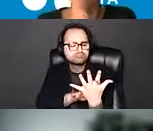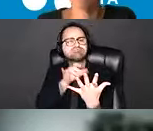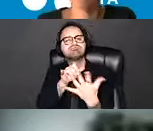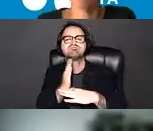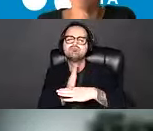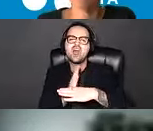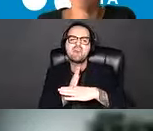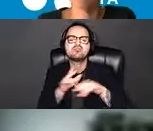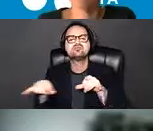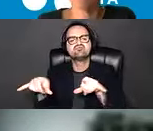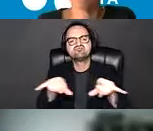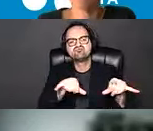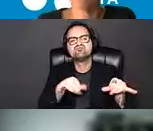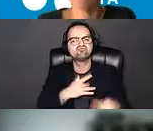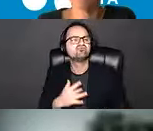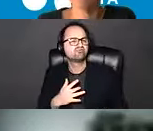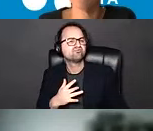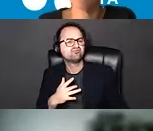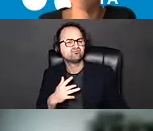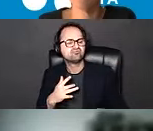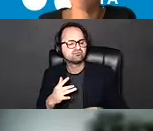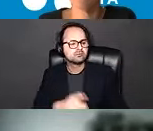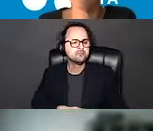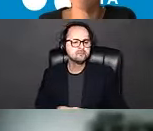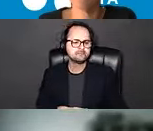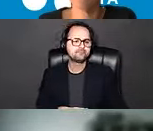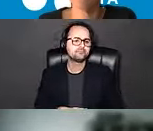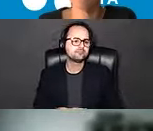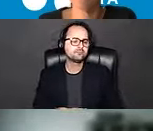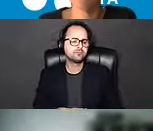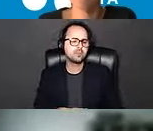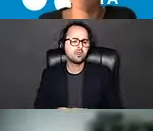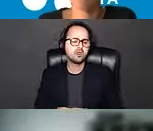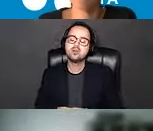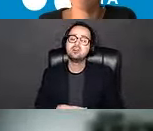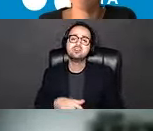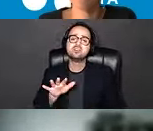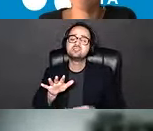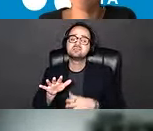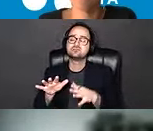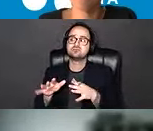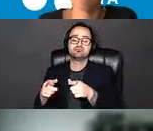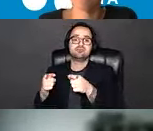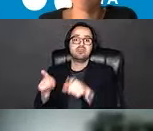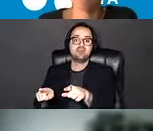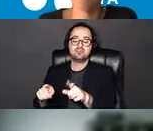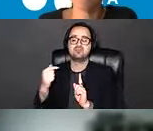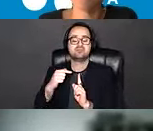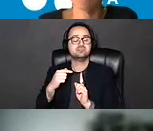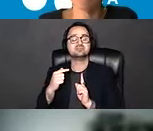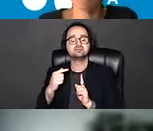amount area that it lands in. And what happened when they started giving this very